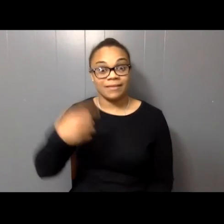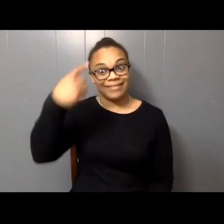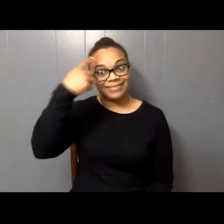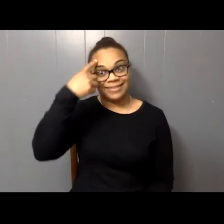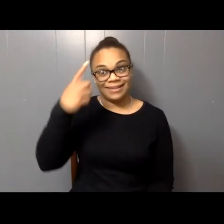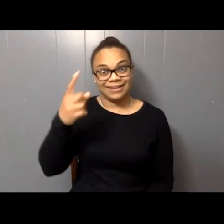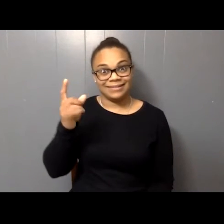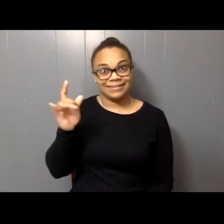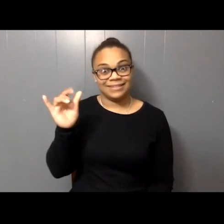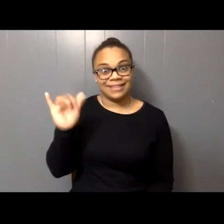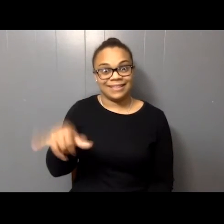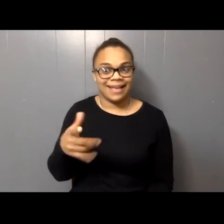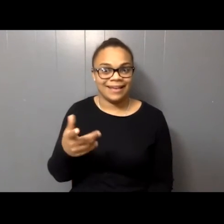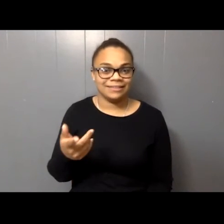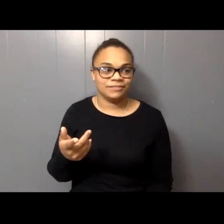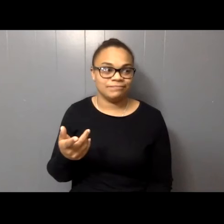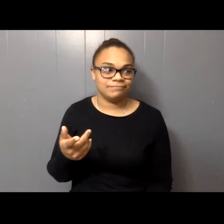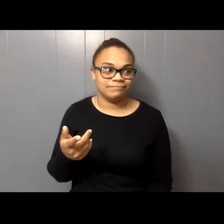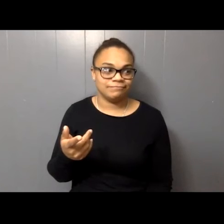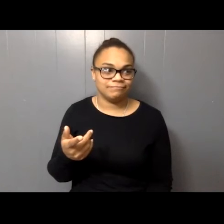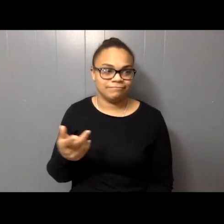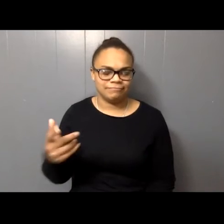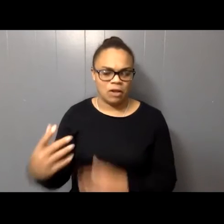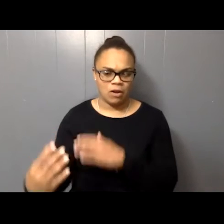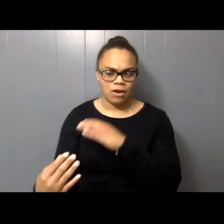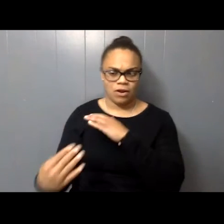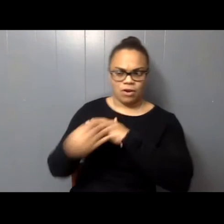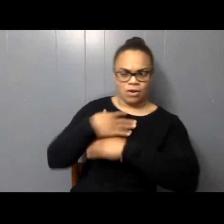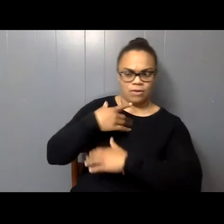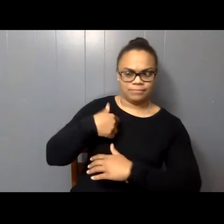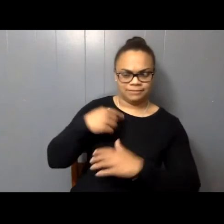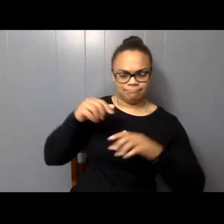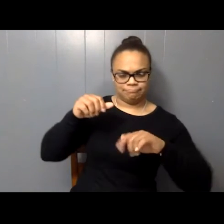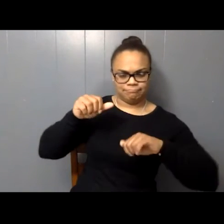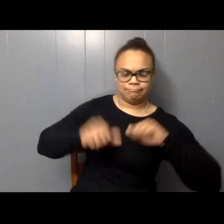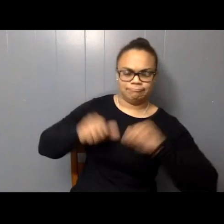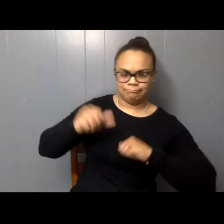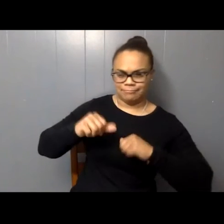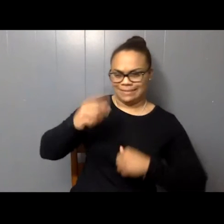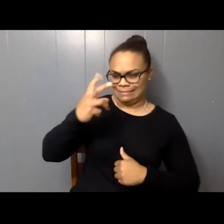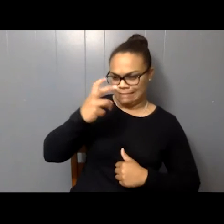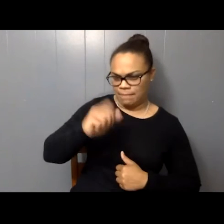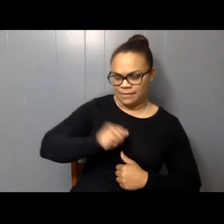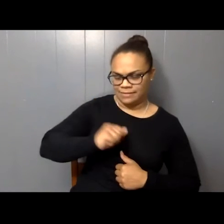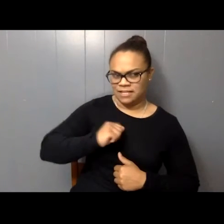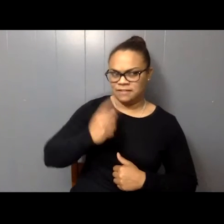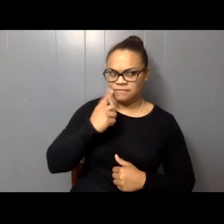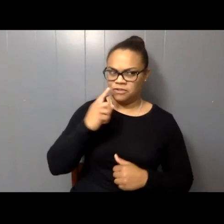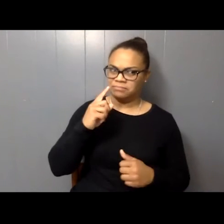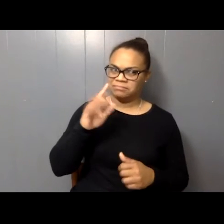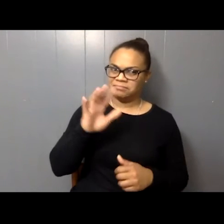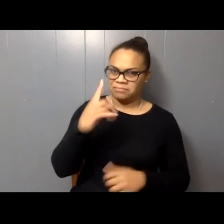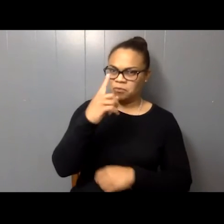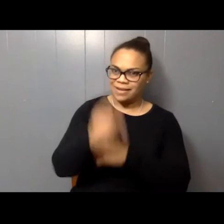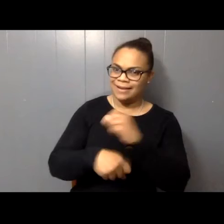really made me doubt myself for that first about year. And then about a year ago, I had